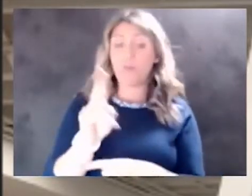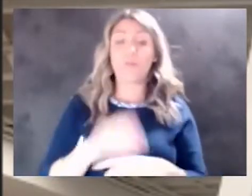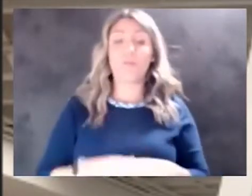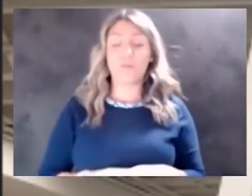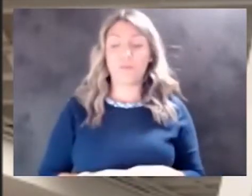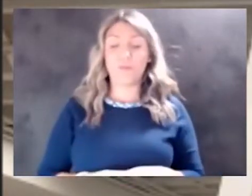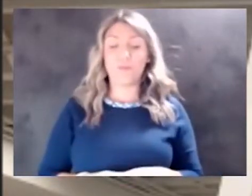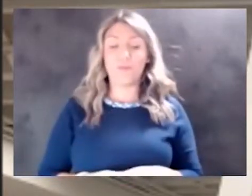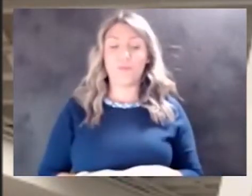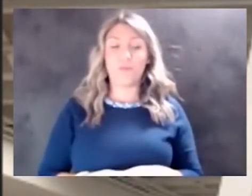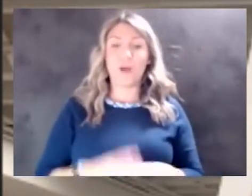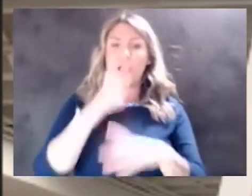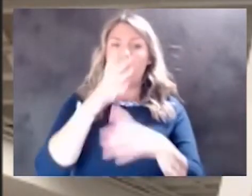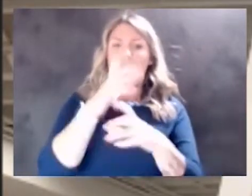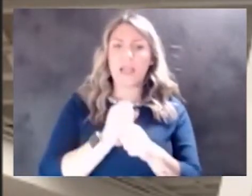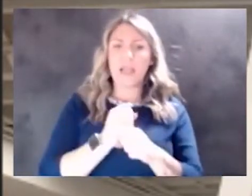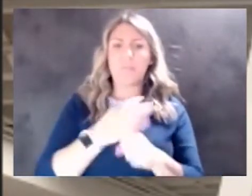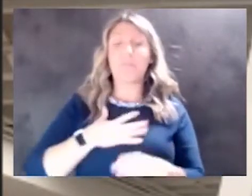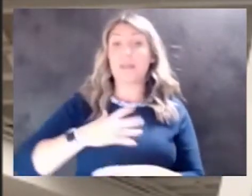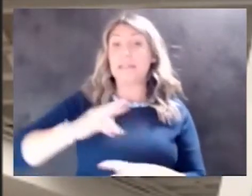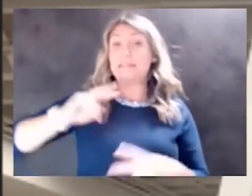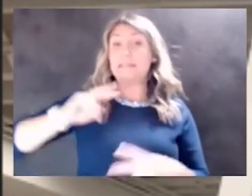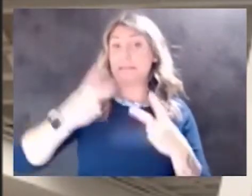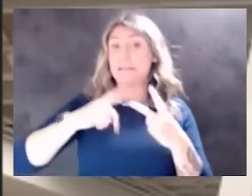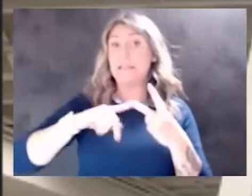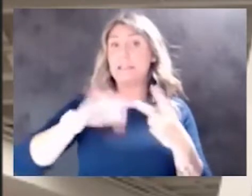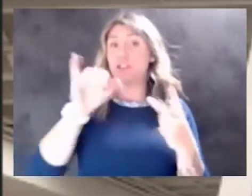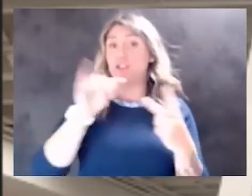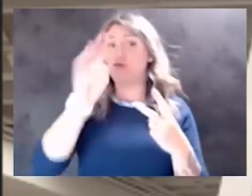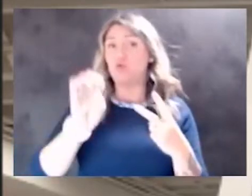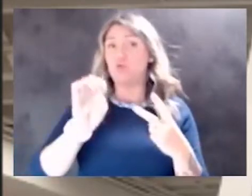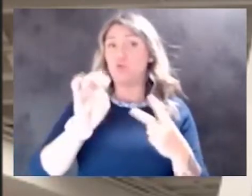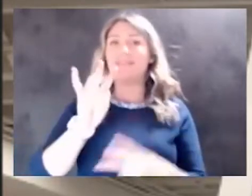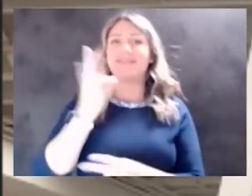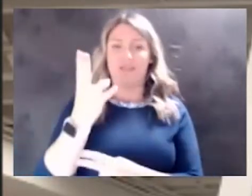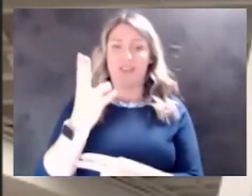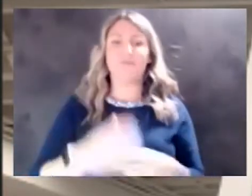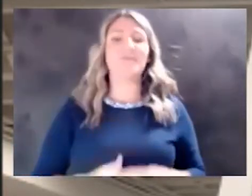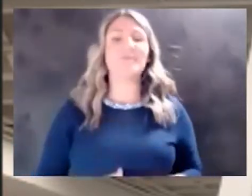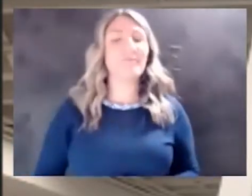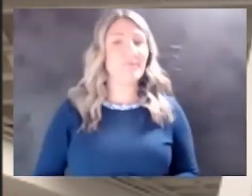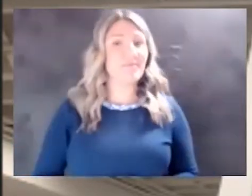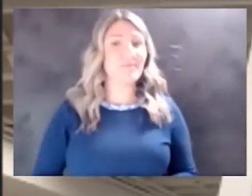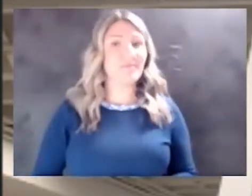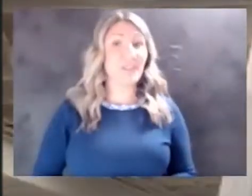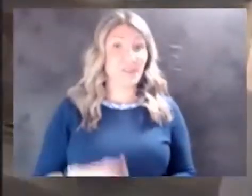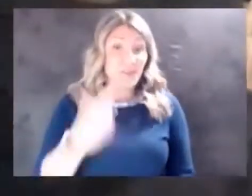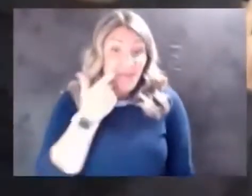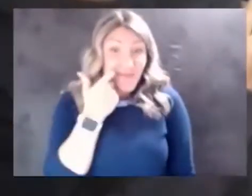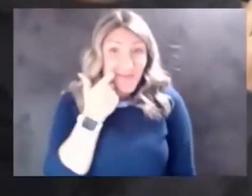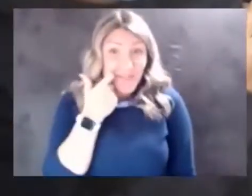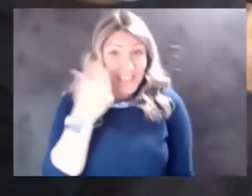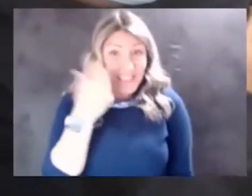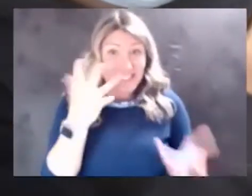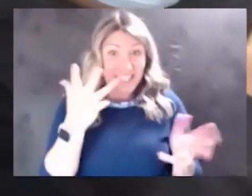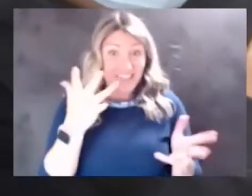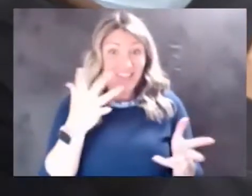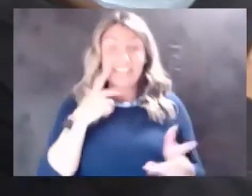got my second shot on June 7th. All right. So recently, and Pfizer or